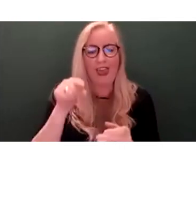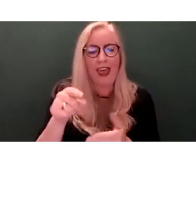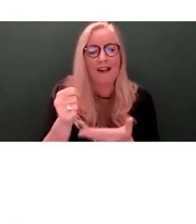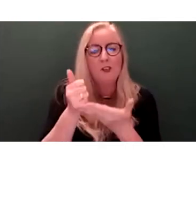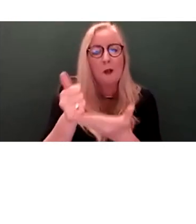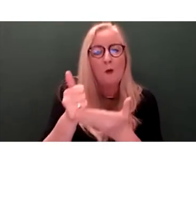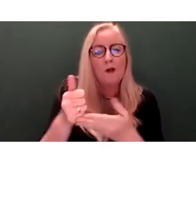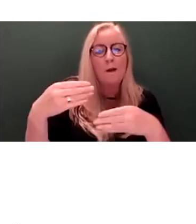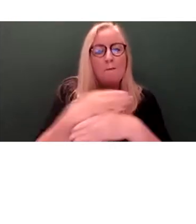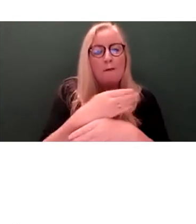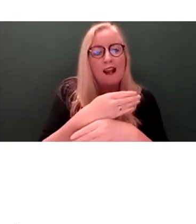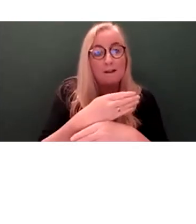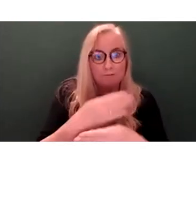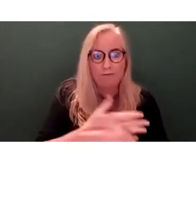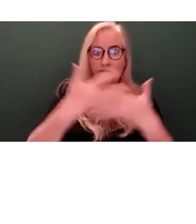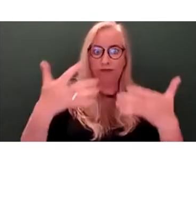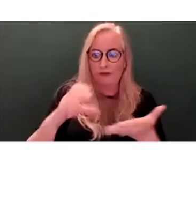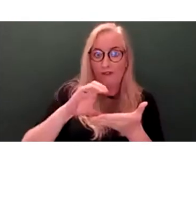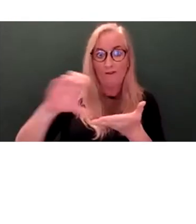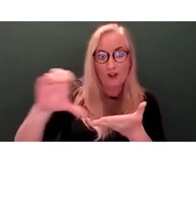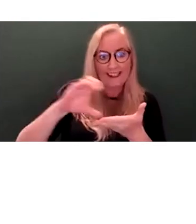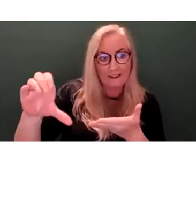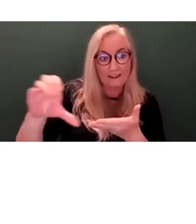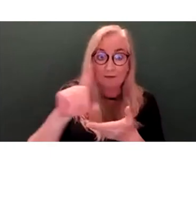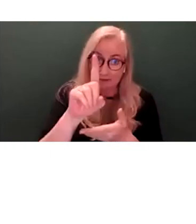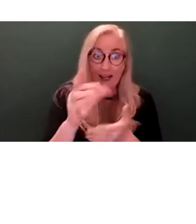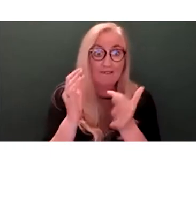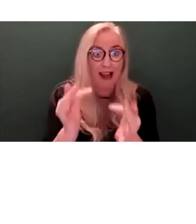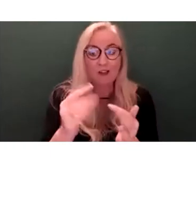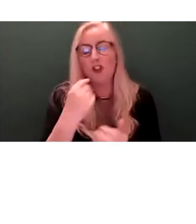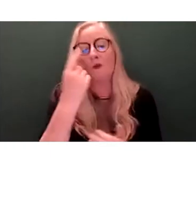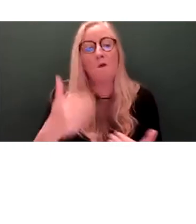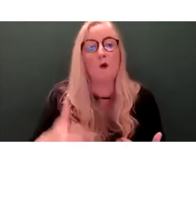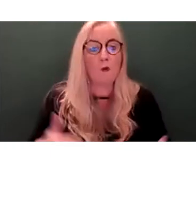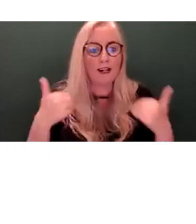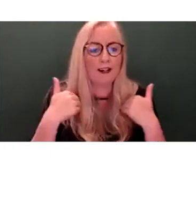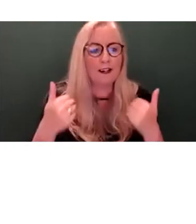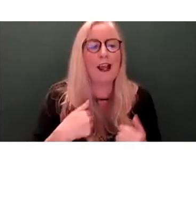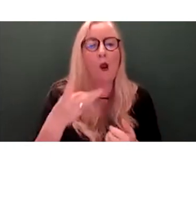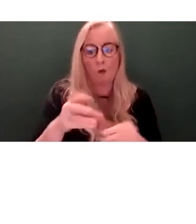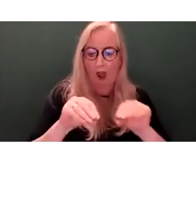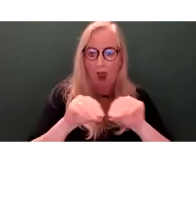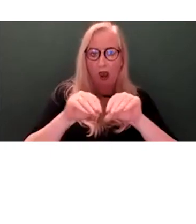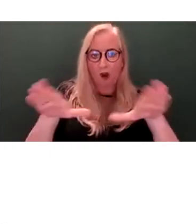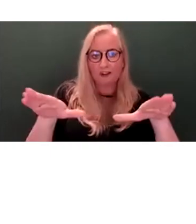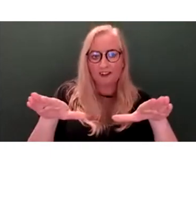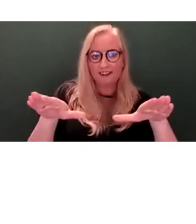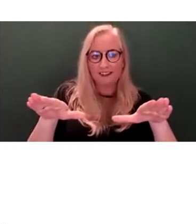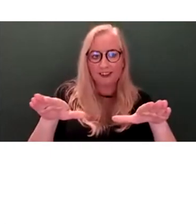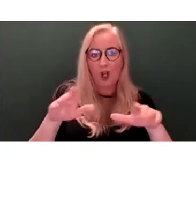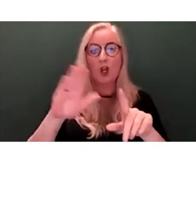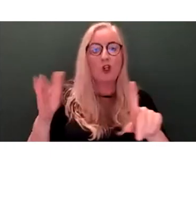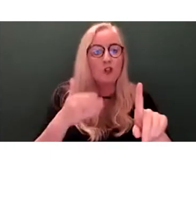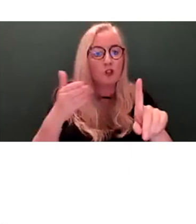a significant level of funding. In fact, tomorrow morning, I will also launch the Towards